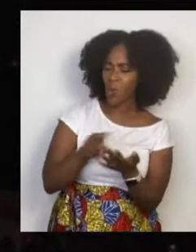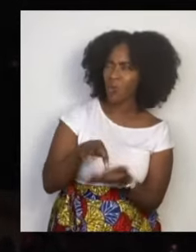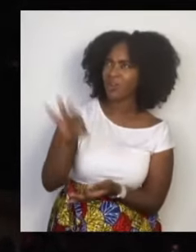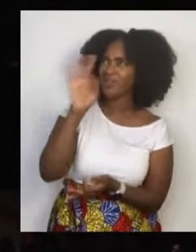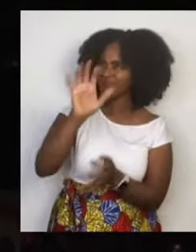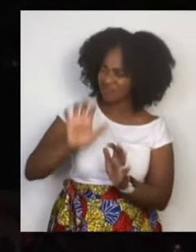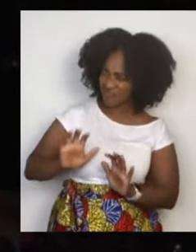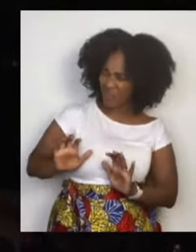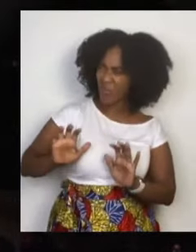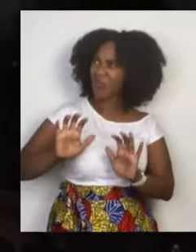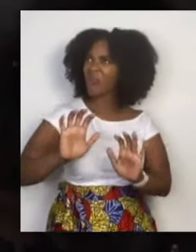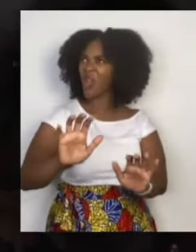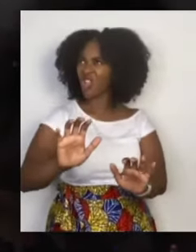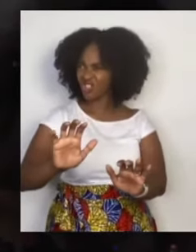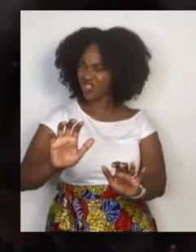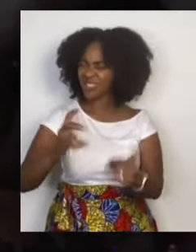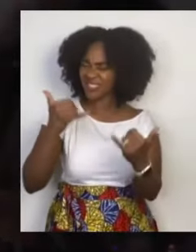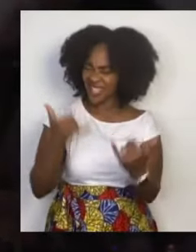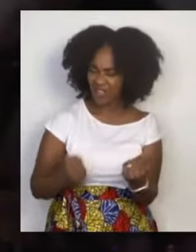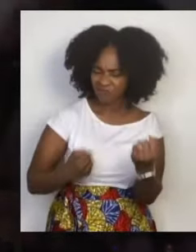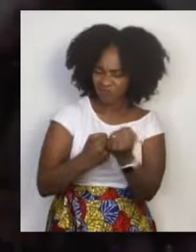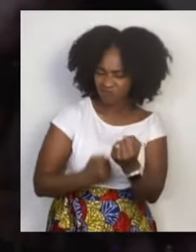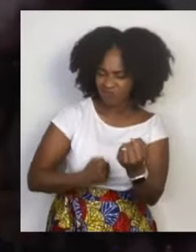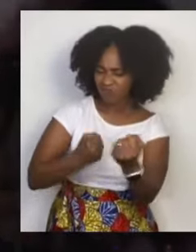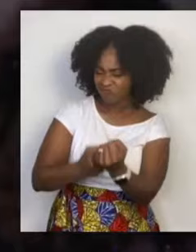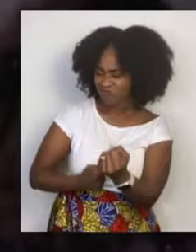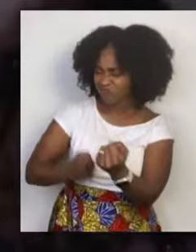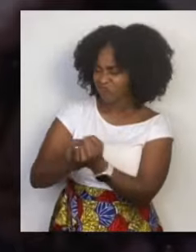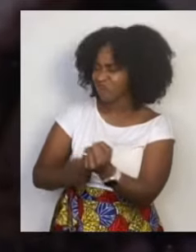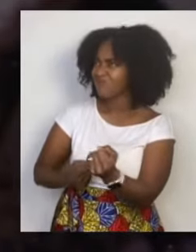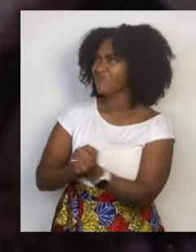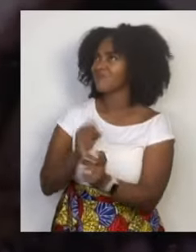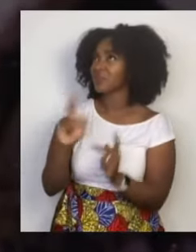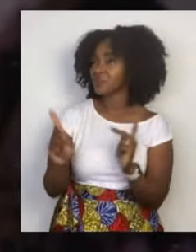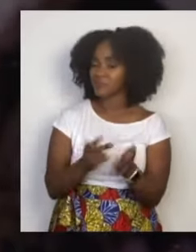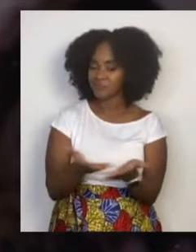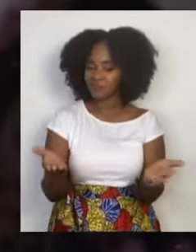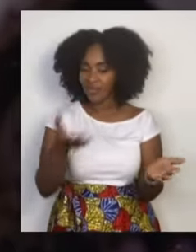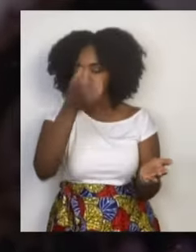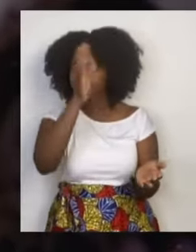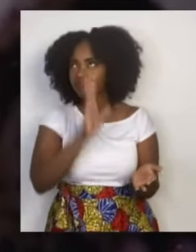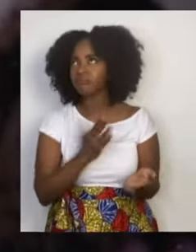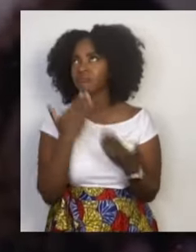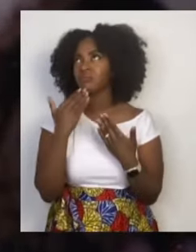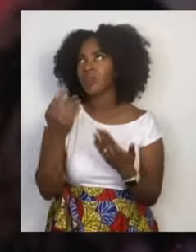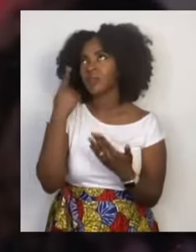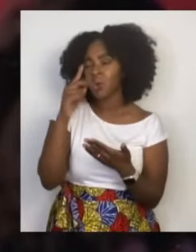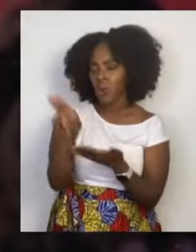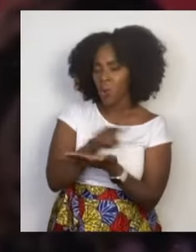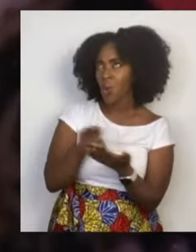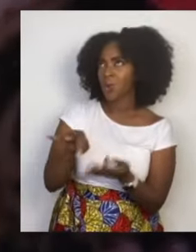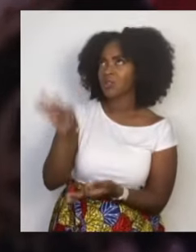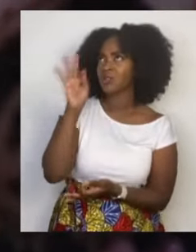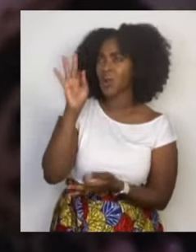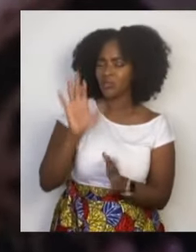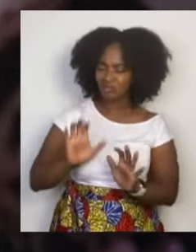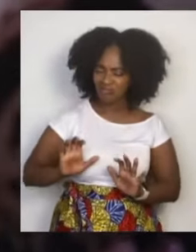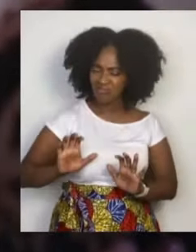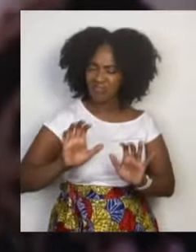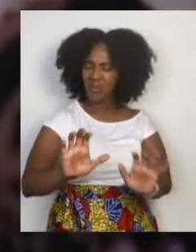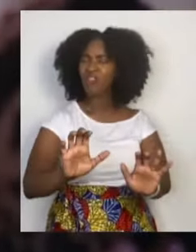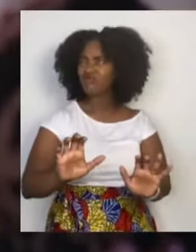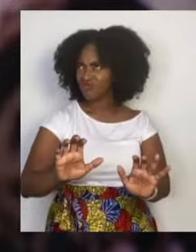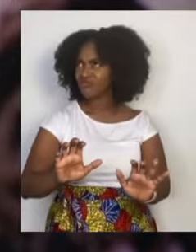Of God, I thank you for a Holy Ghost push that has come to carry those who feel like they can no